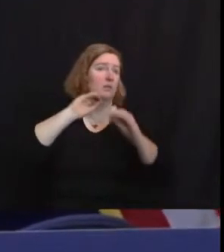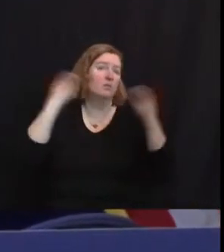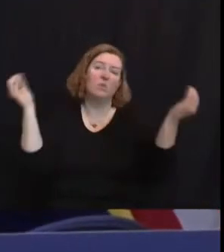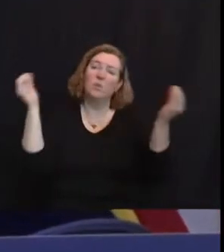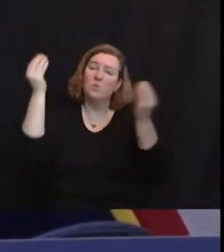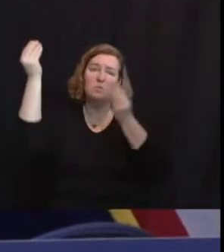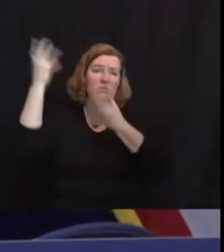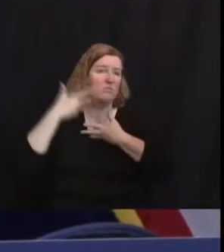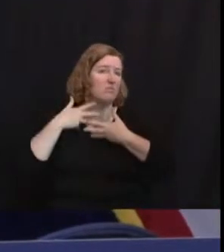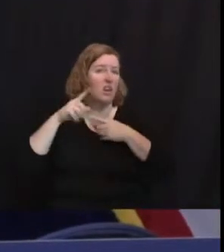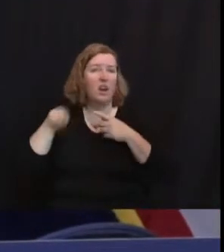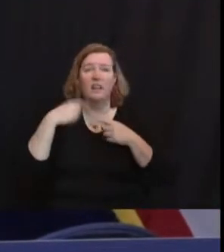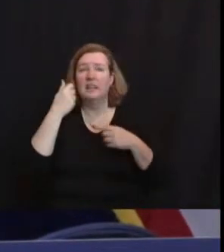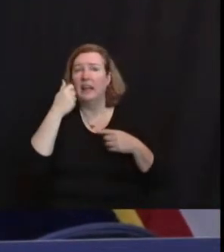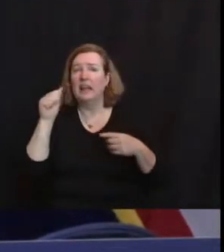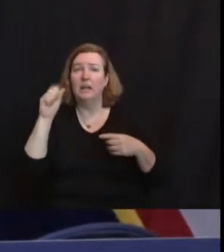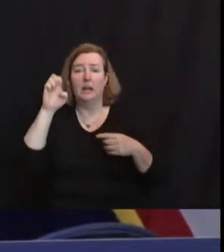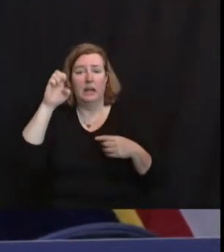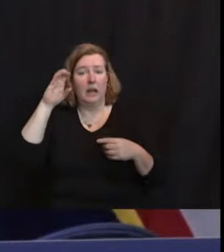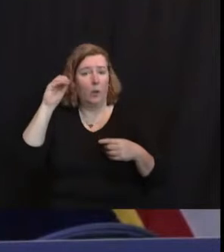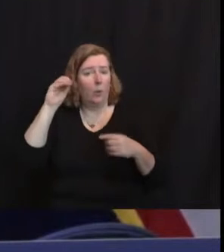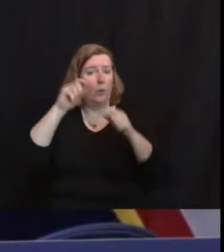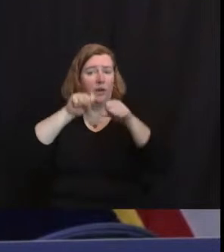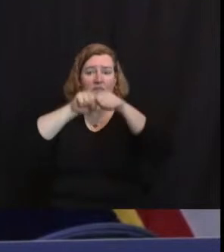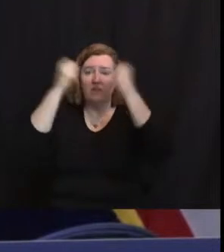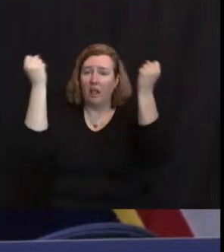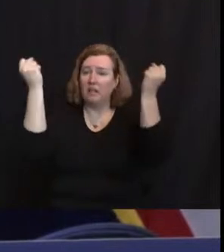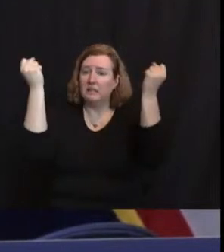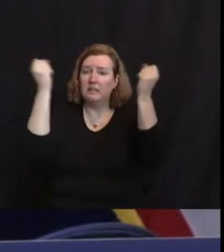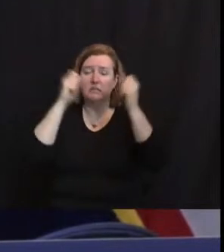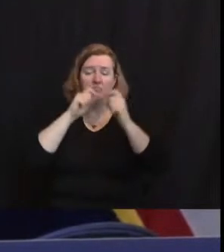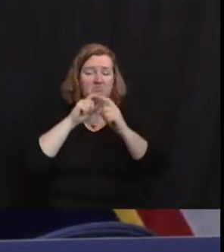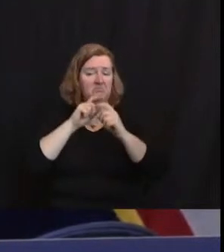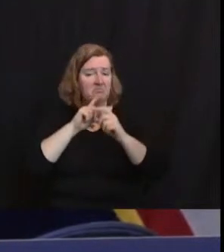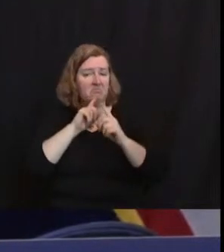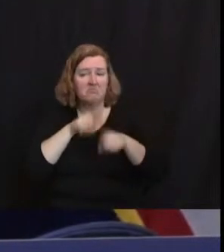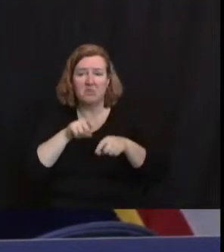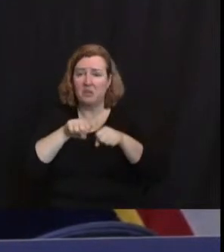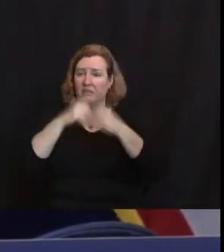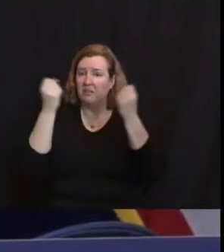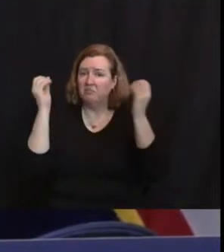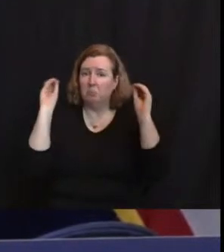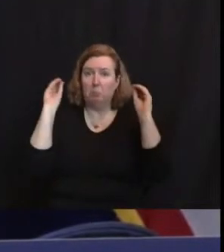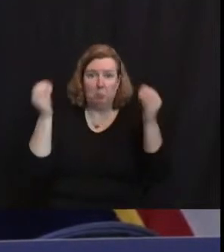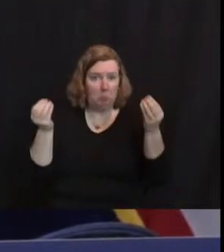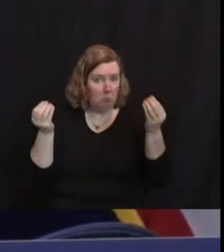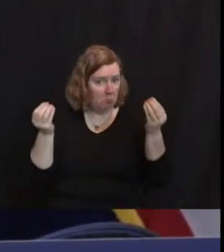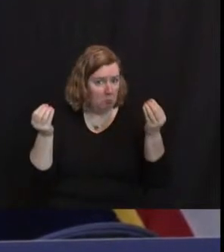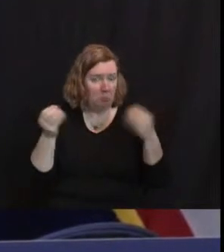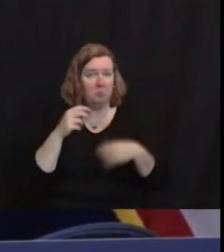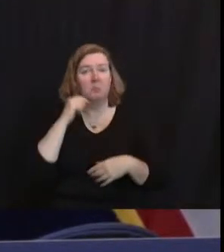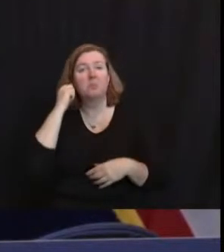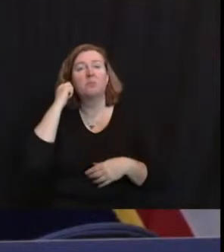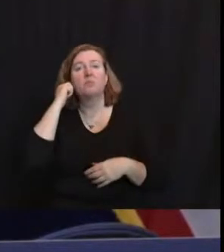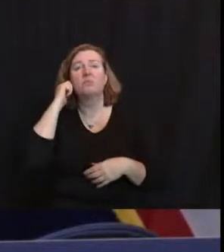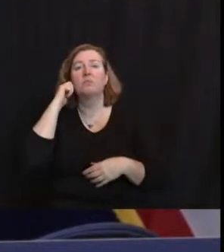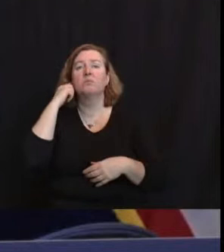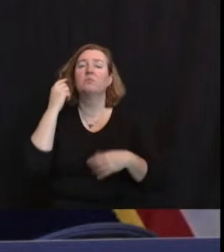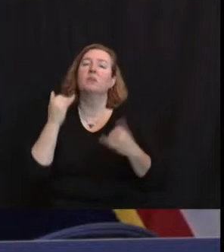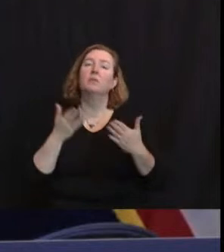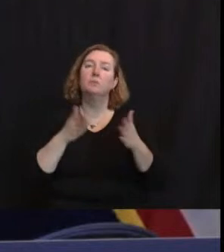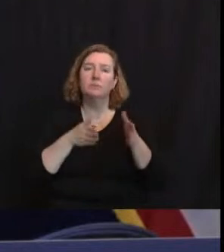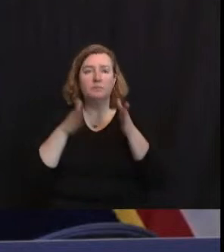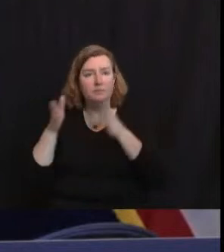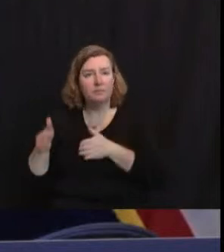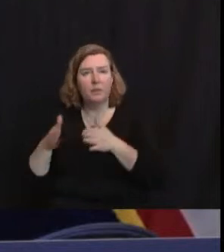order violations. And again, that what we're dubbing a call to service. I think Judy talked about it early on in